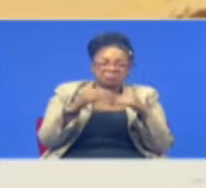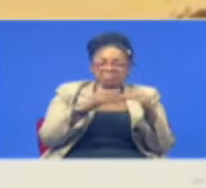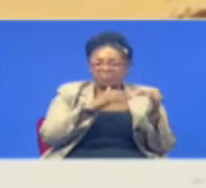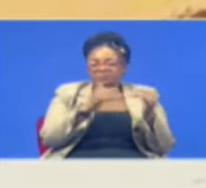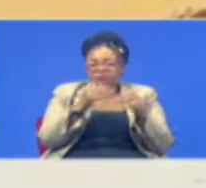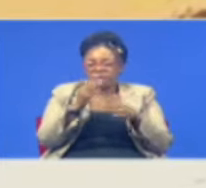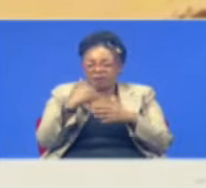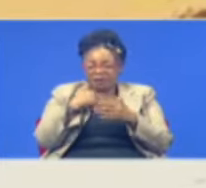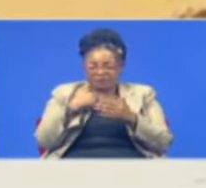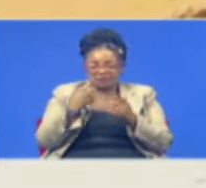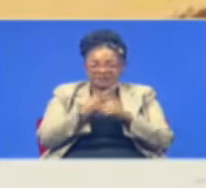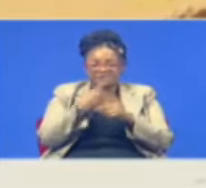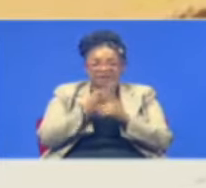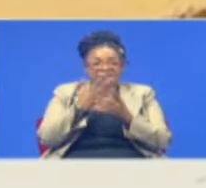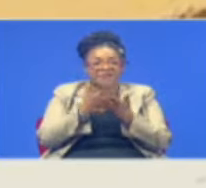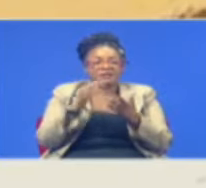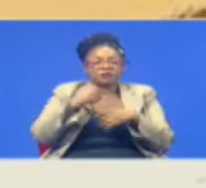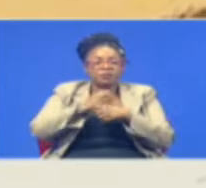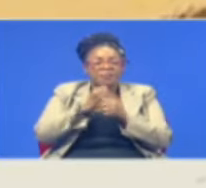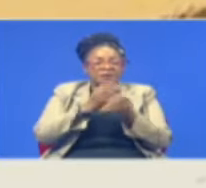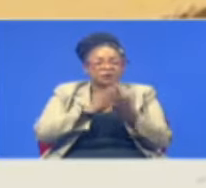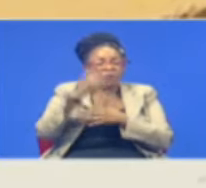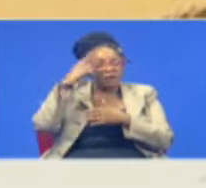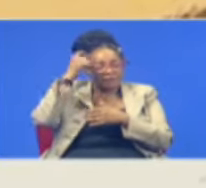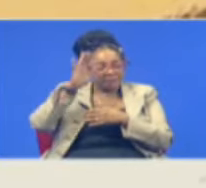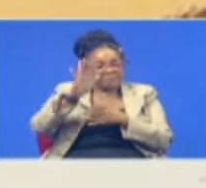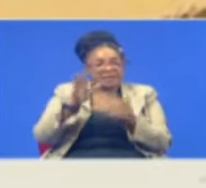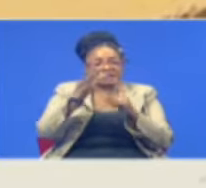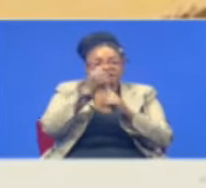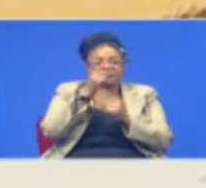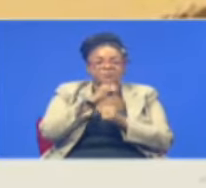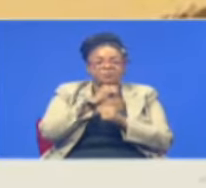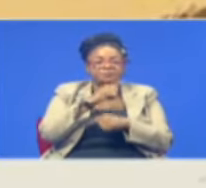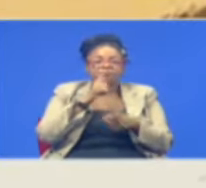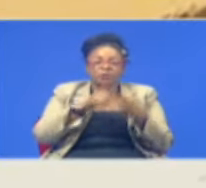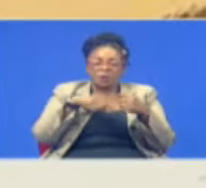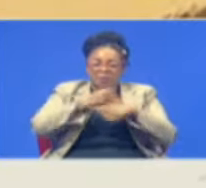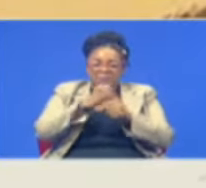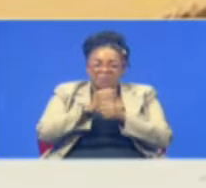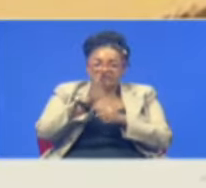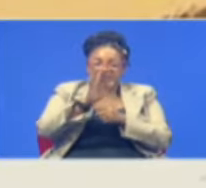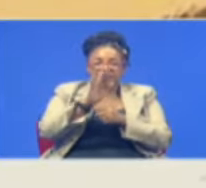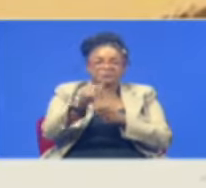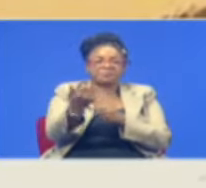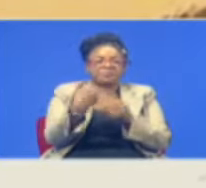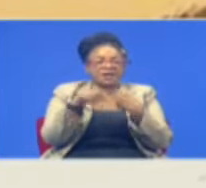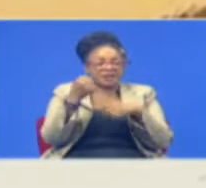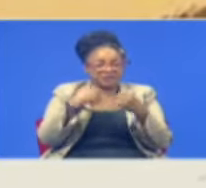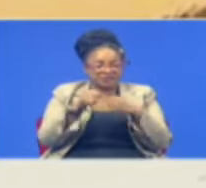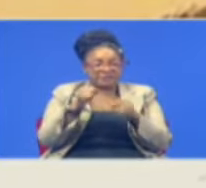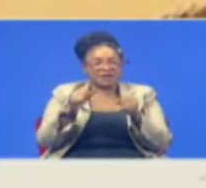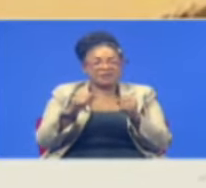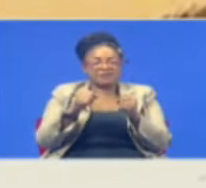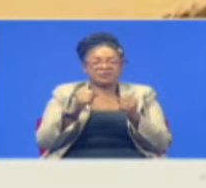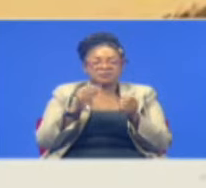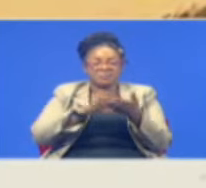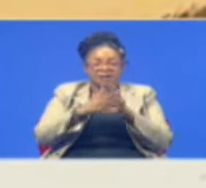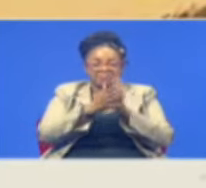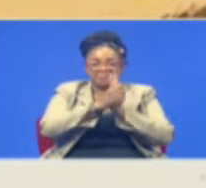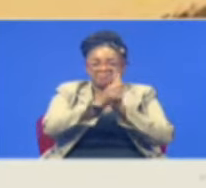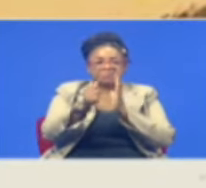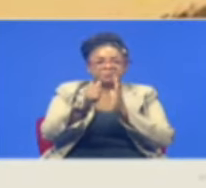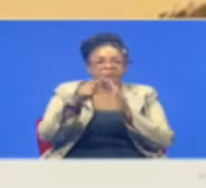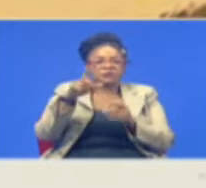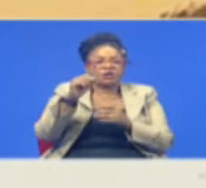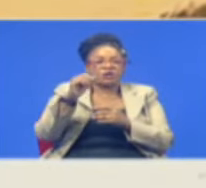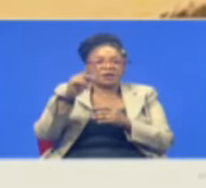to ensure that her dreams are achieved. It's what makes her stand out. It's what makes her a star. Lokeder Natiom,